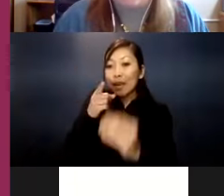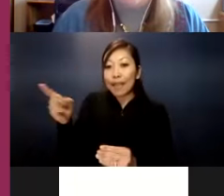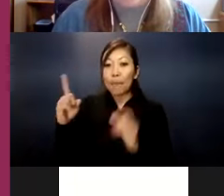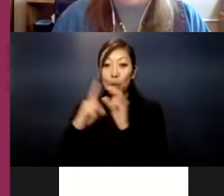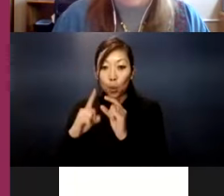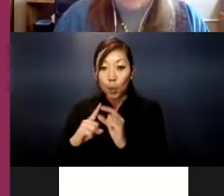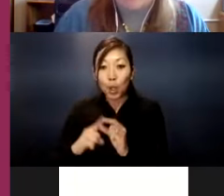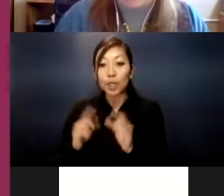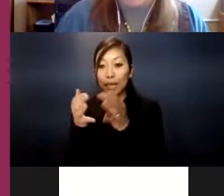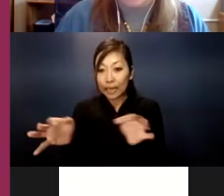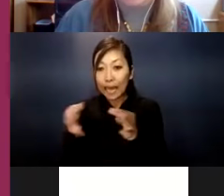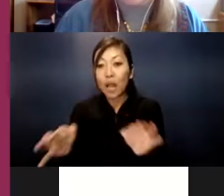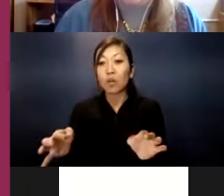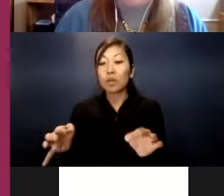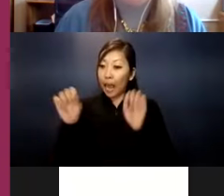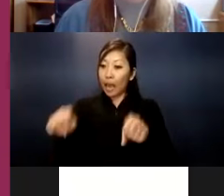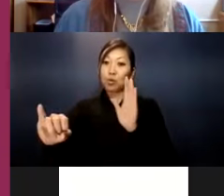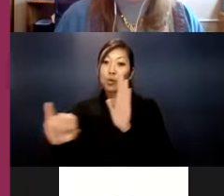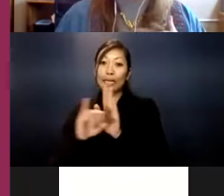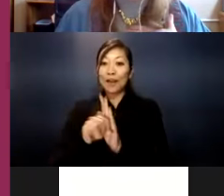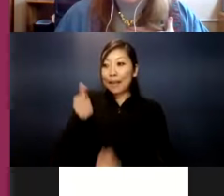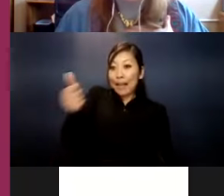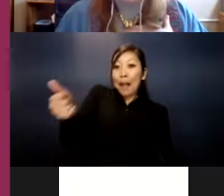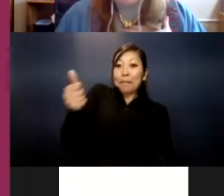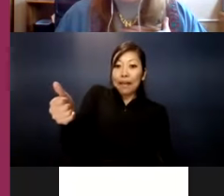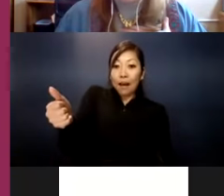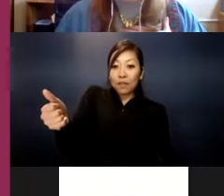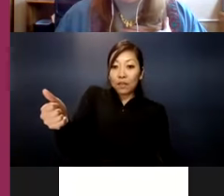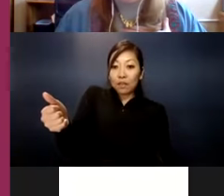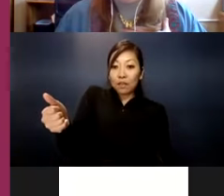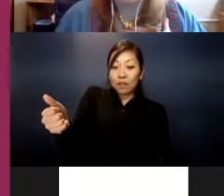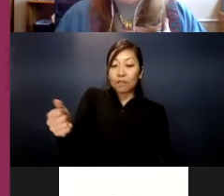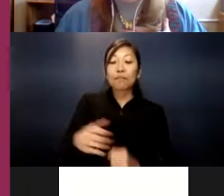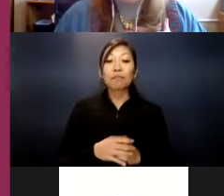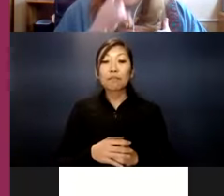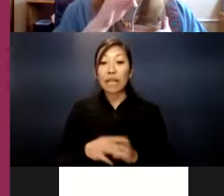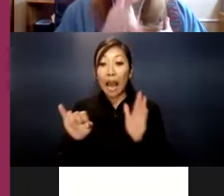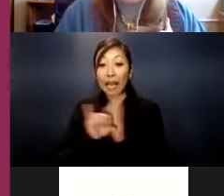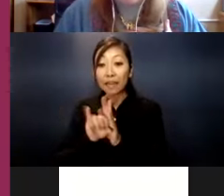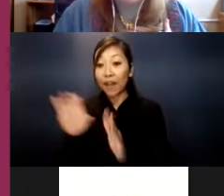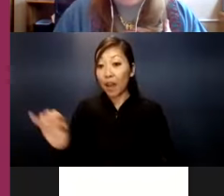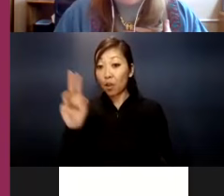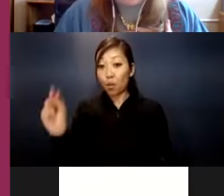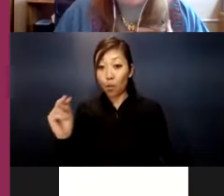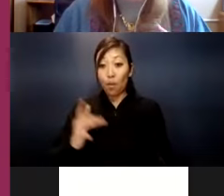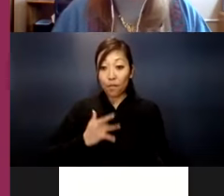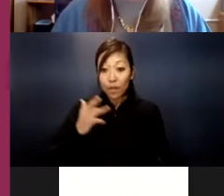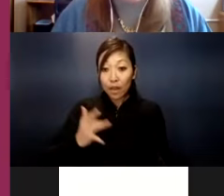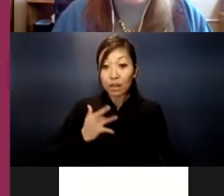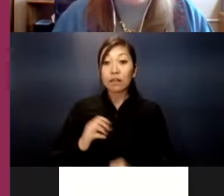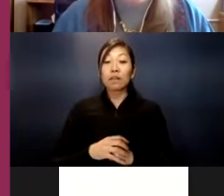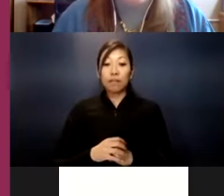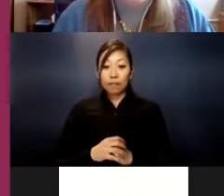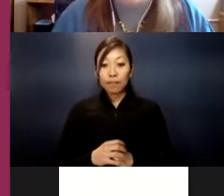or not, and they have the language that can tell them, okay, the feeling that I'm having that this isn't right, I know what that is